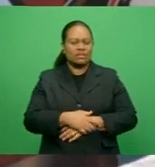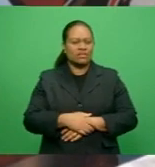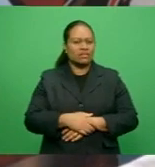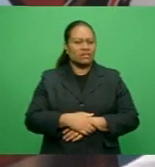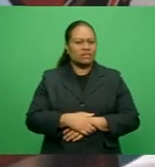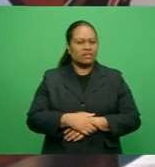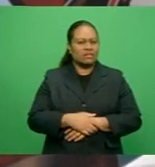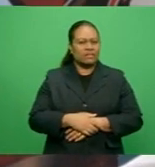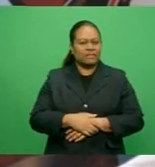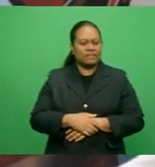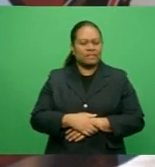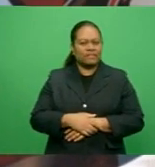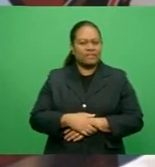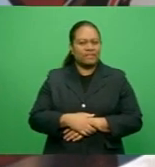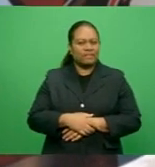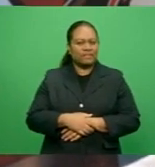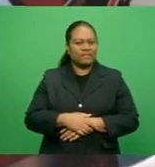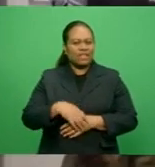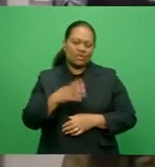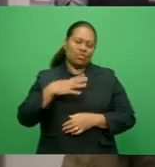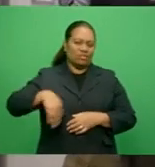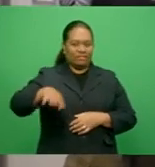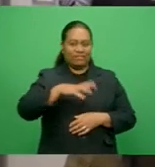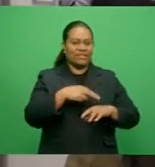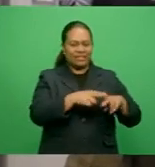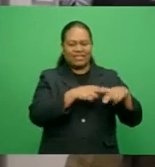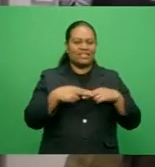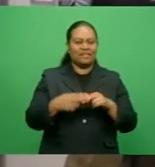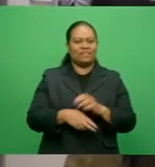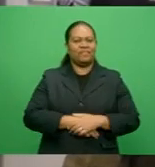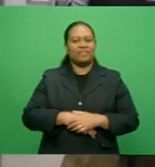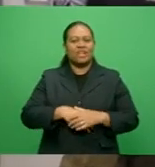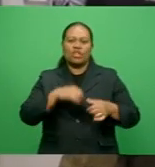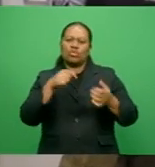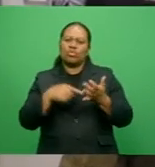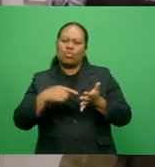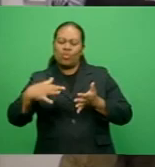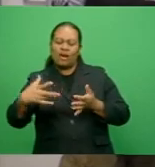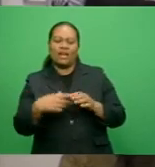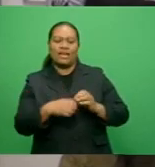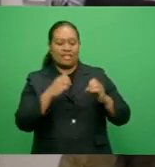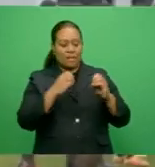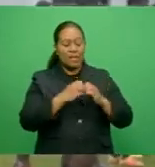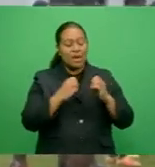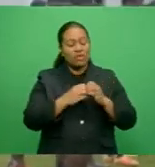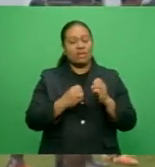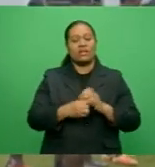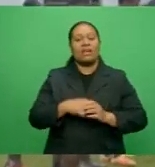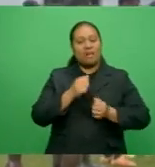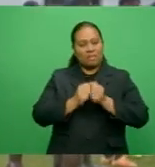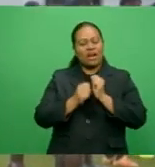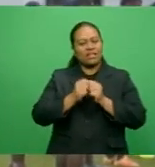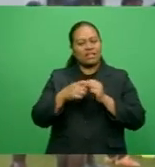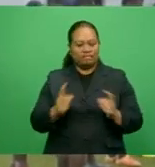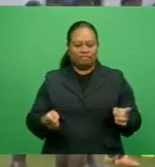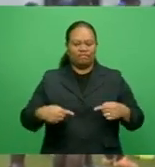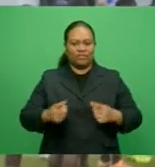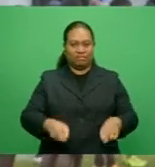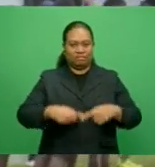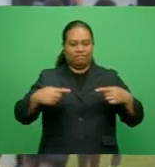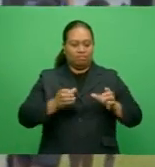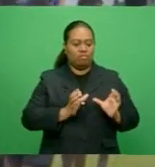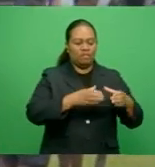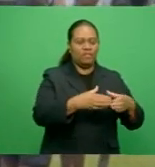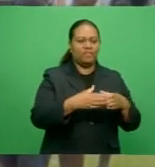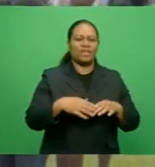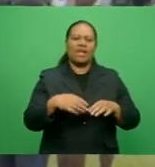from Sua, but from around Fiji. Tuai, Sandrungu and the Barbarian Brothers will play defending champions Police Blue at